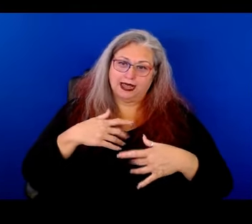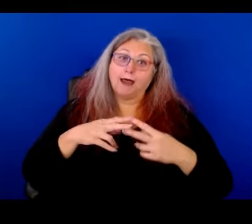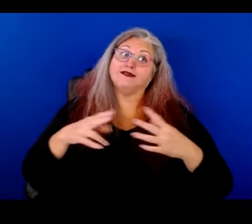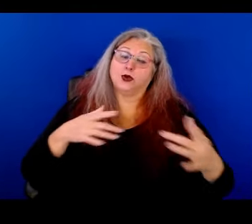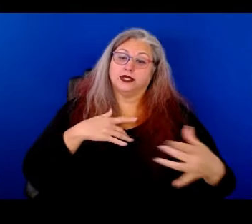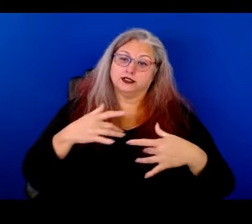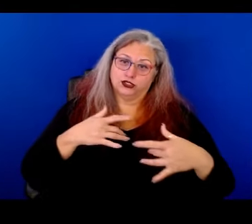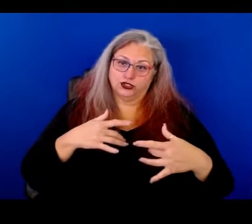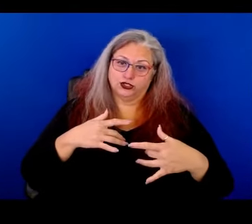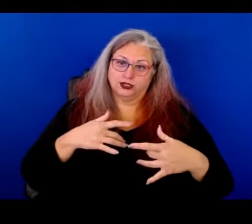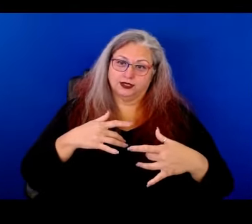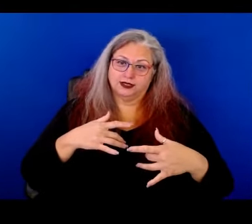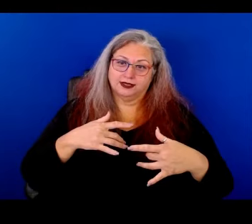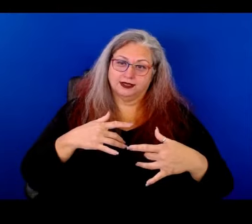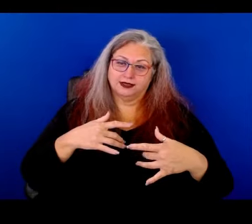very